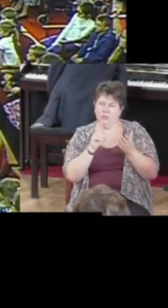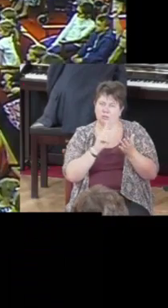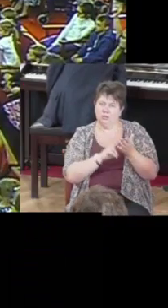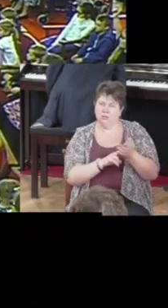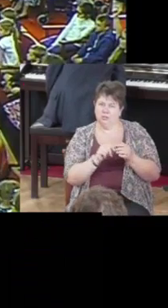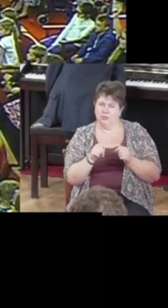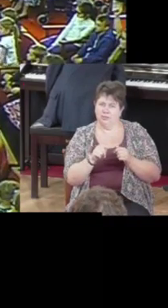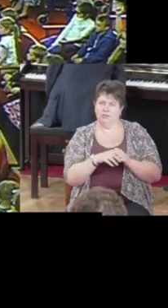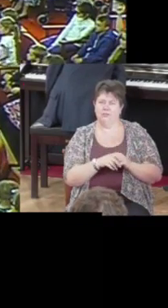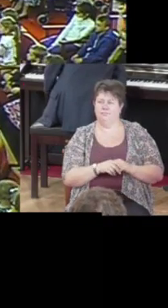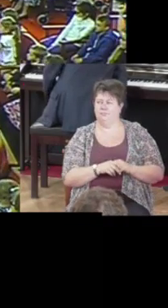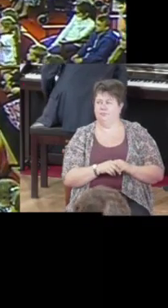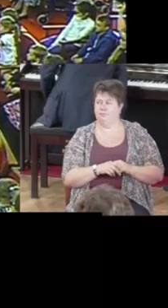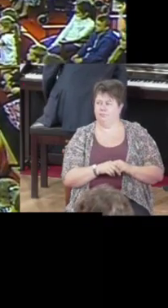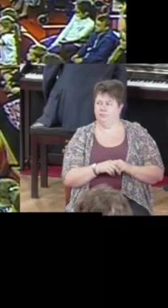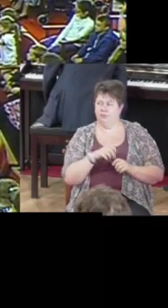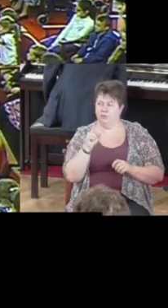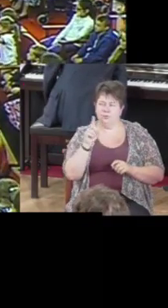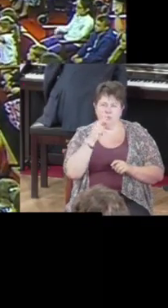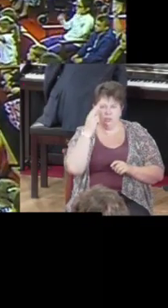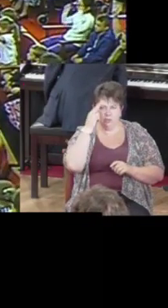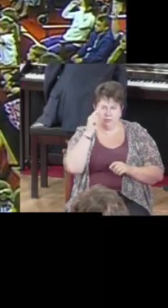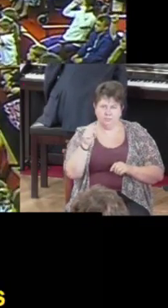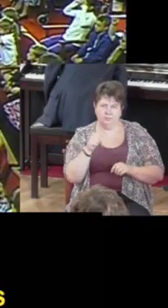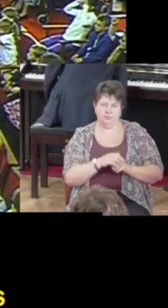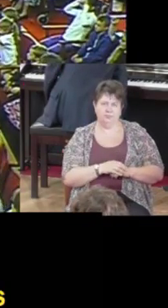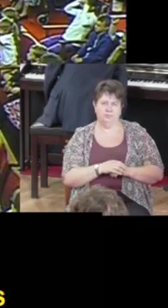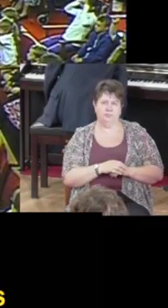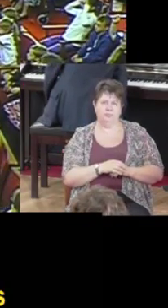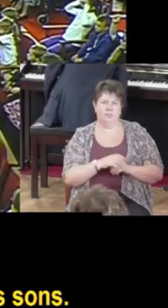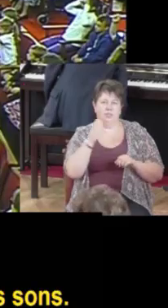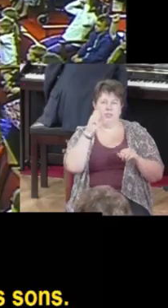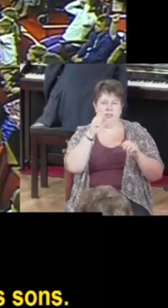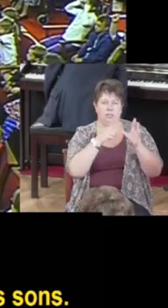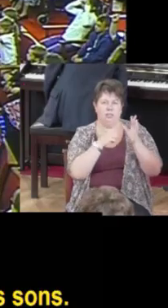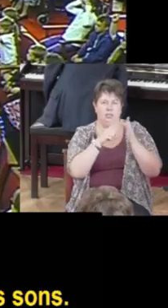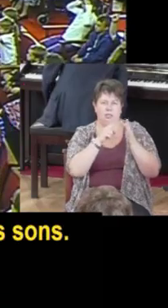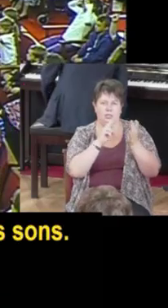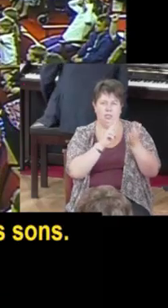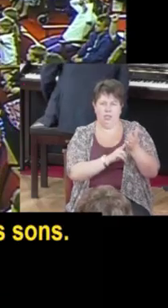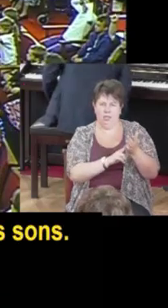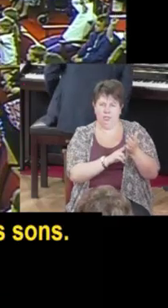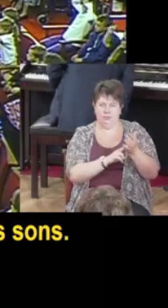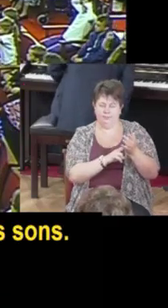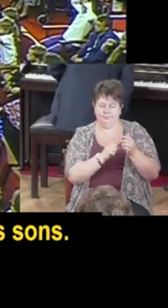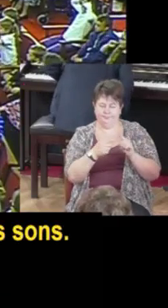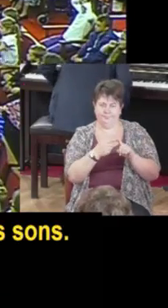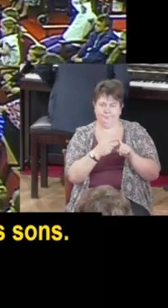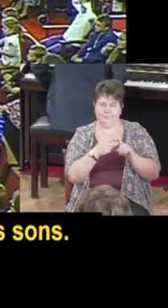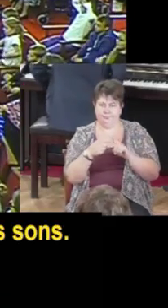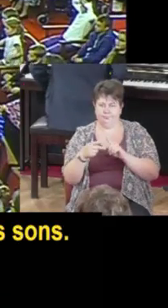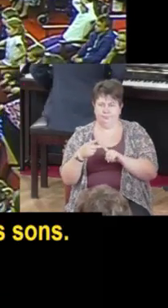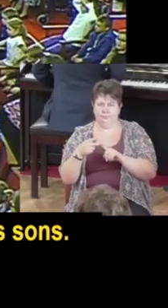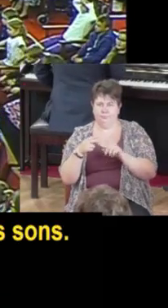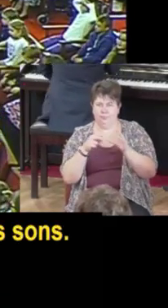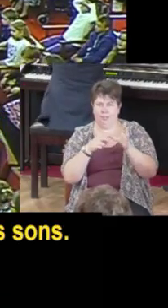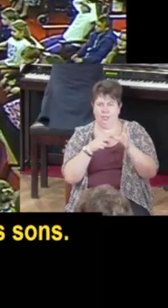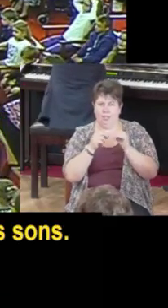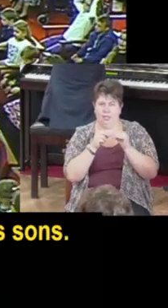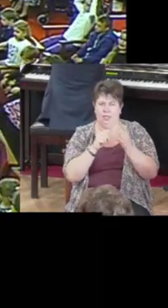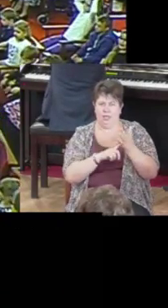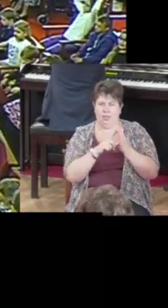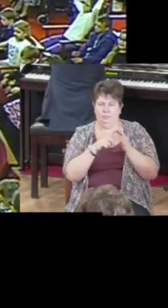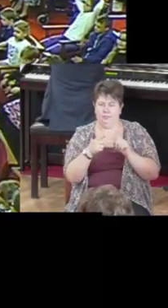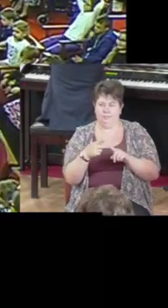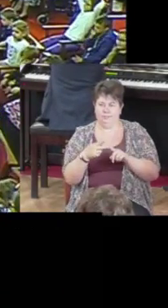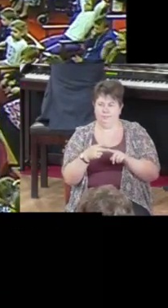I'm thinking about. What were they called? Do you know, Callum? Cain and Abel. Cain and Abel. That's right. Well